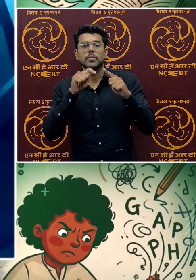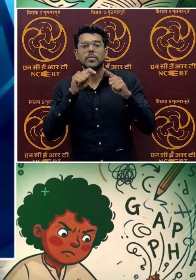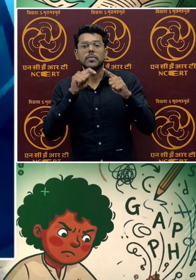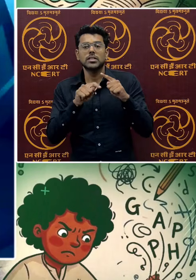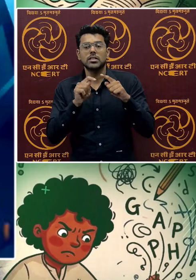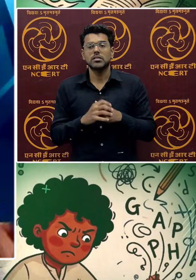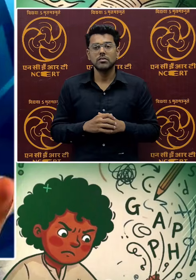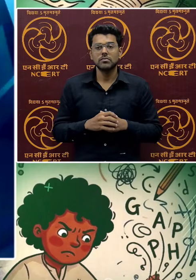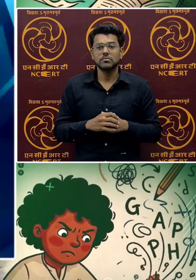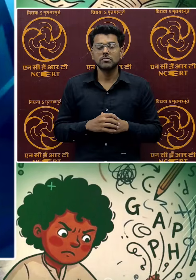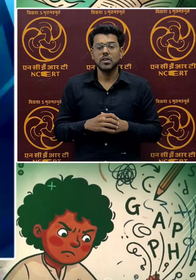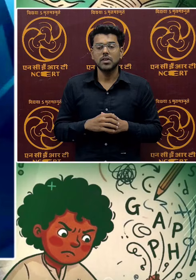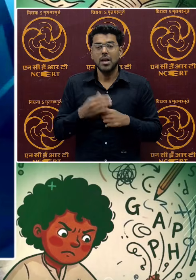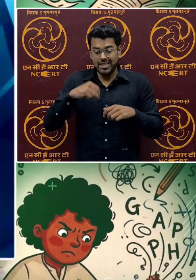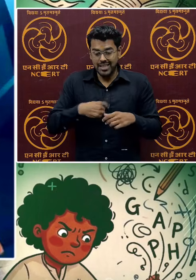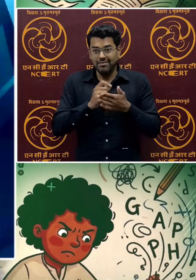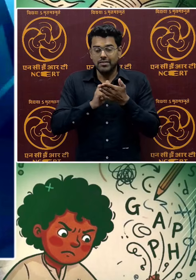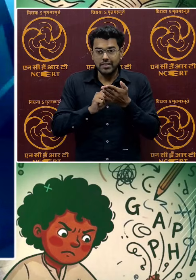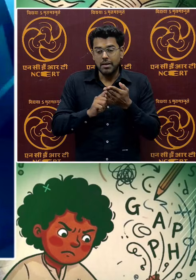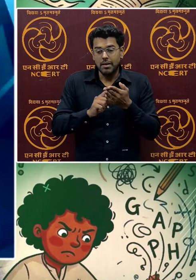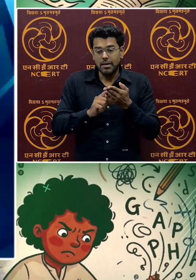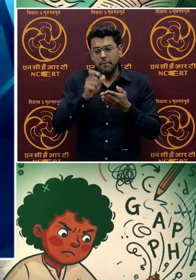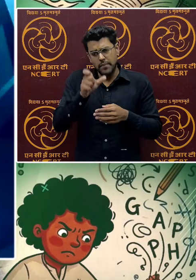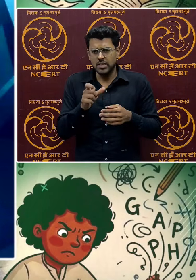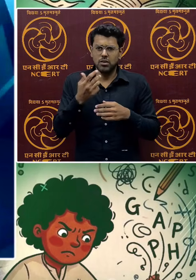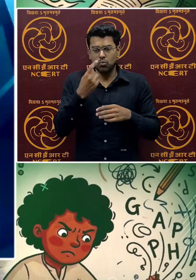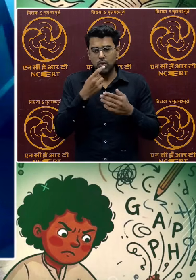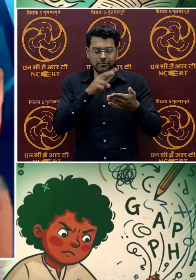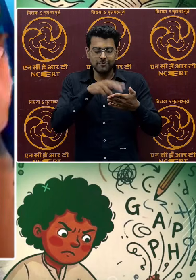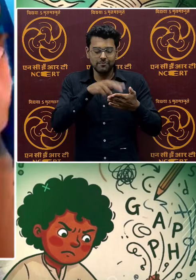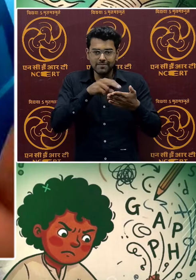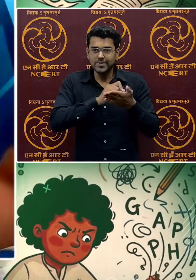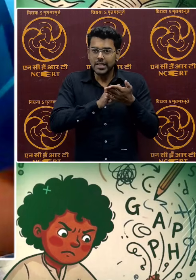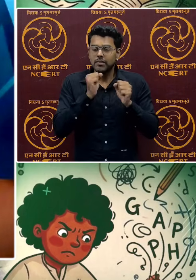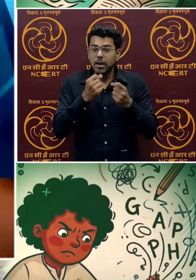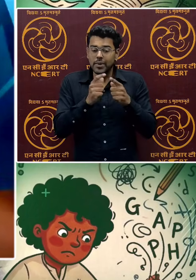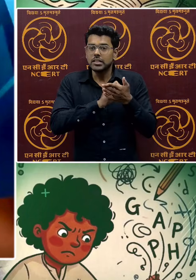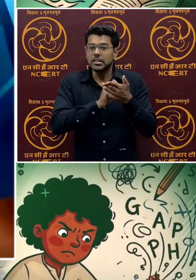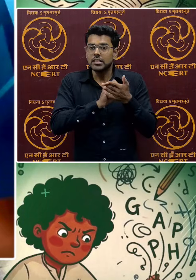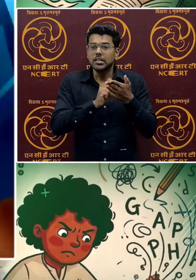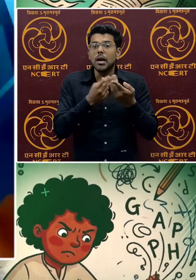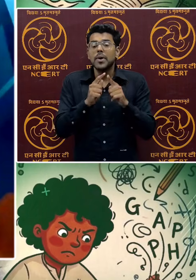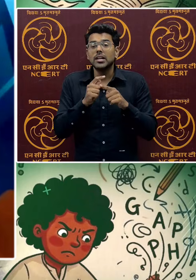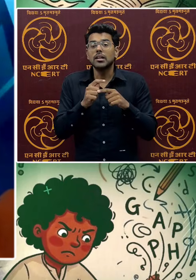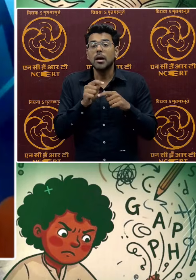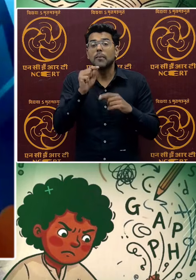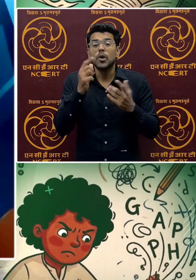which means by writing, a dyslexic can also write. But the point is, from 78%, I went low to